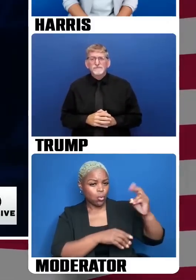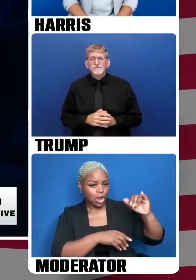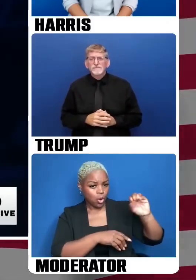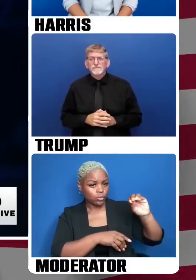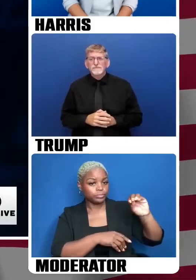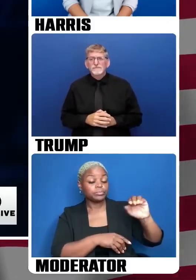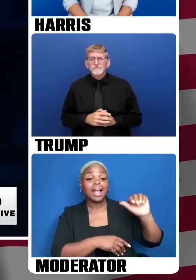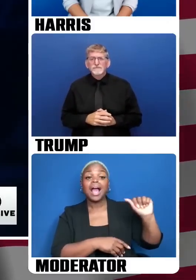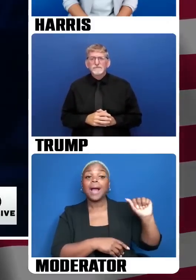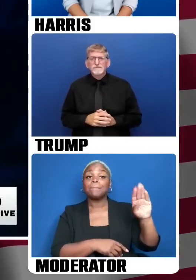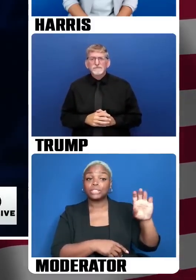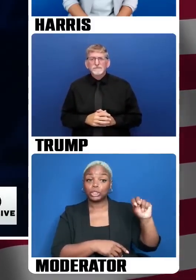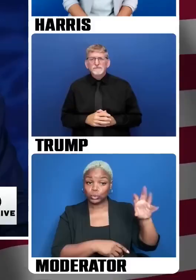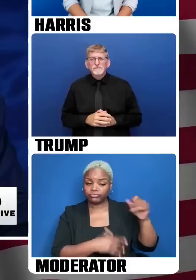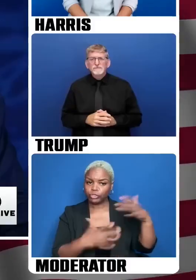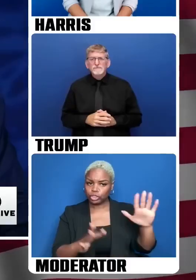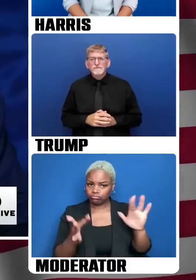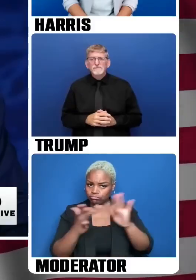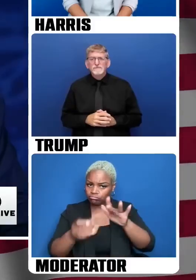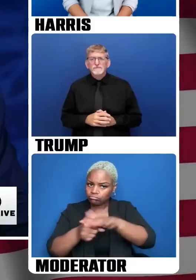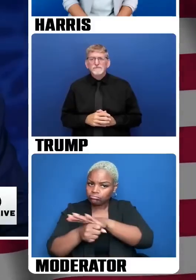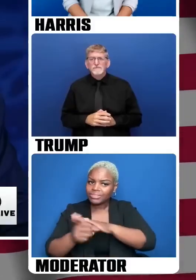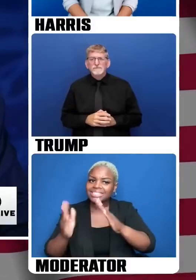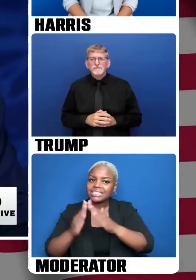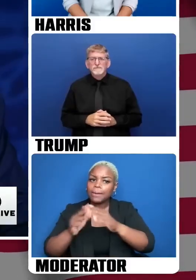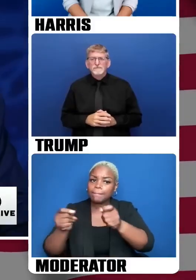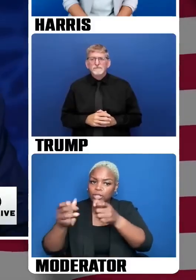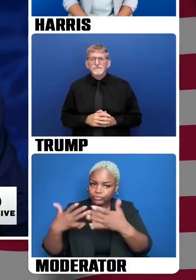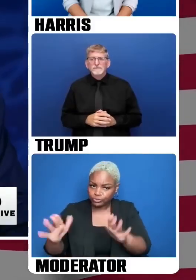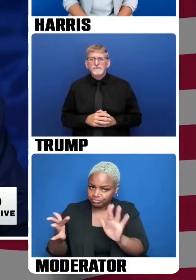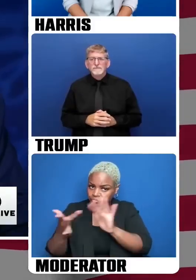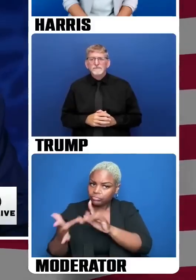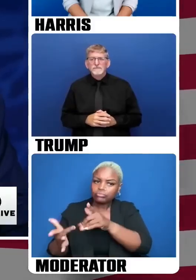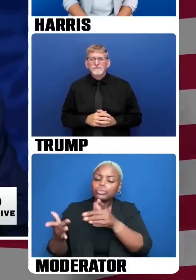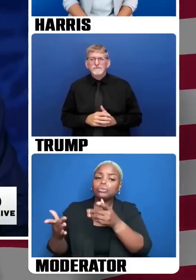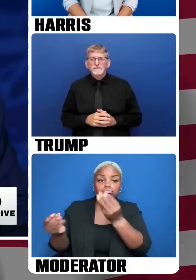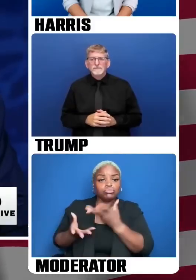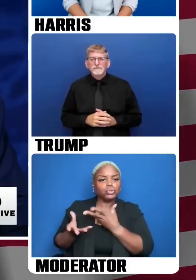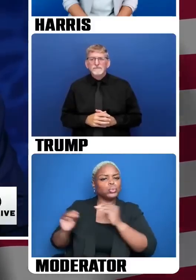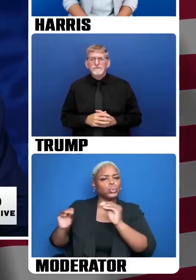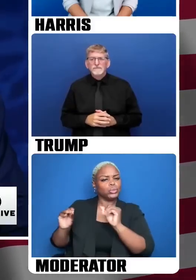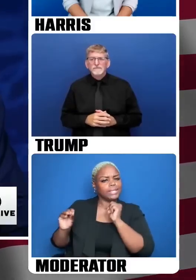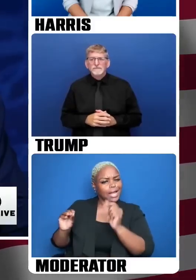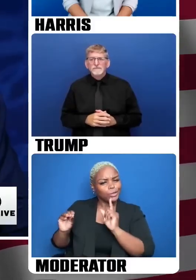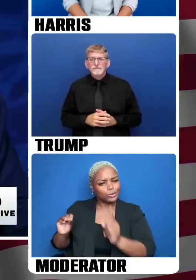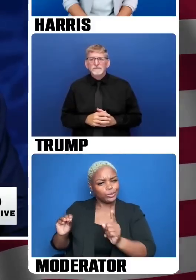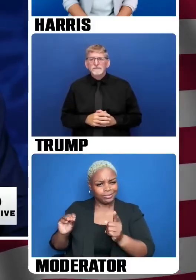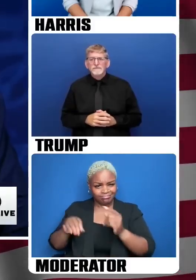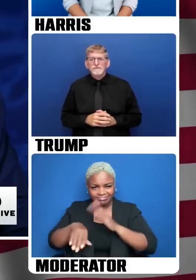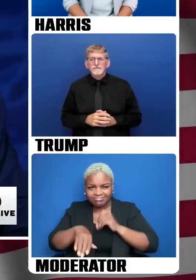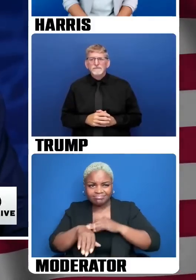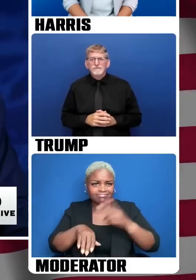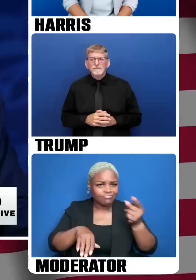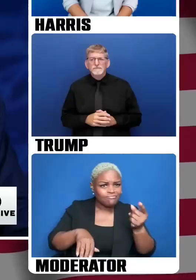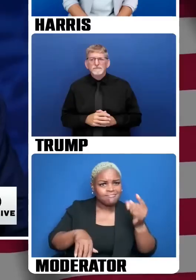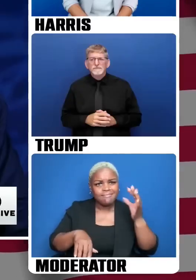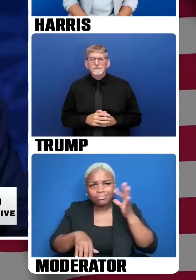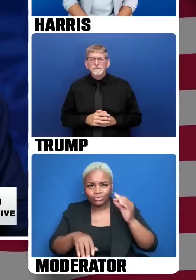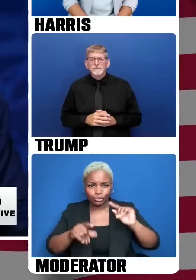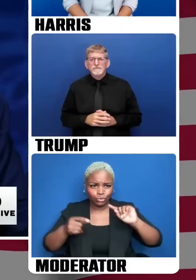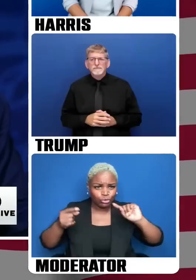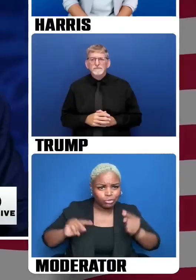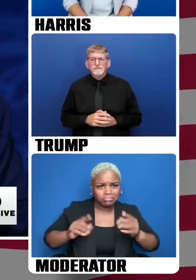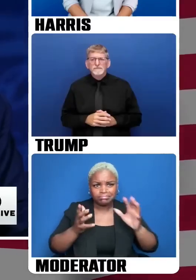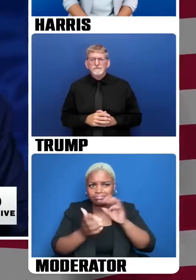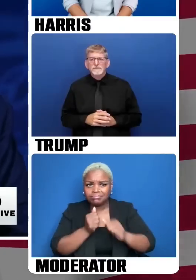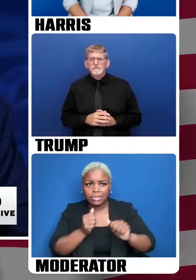us there have been no credible reports of specific claims of pets being harmed, injured, or abused by individuals within the immigrant community. Well, I've seen